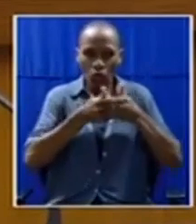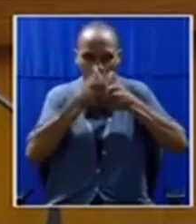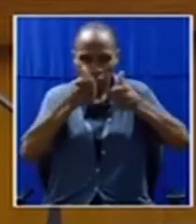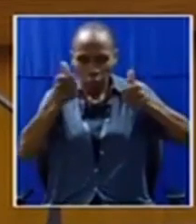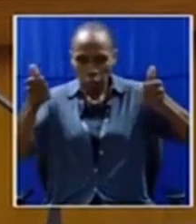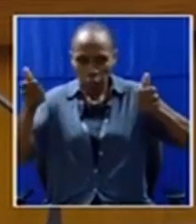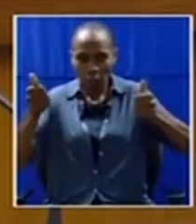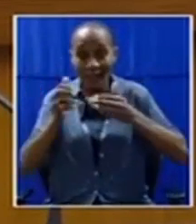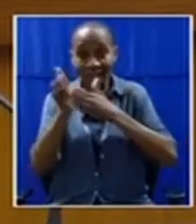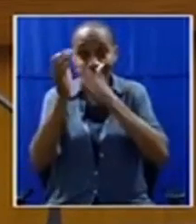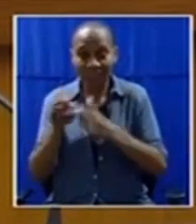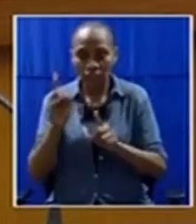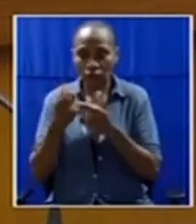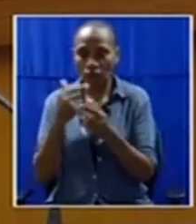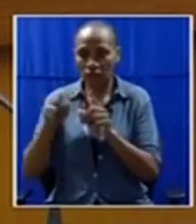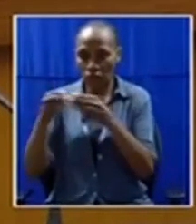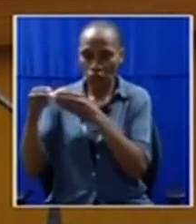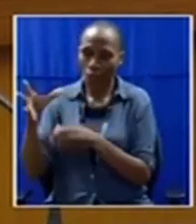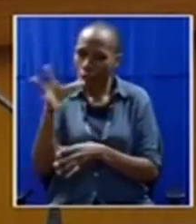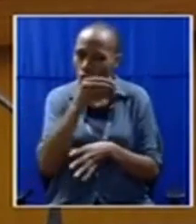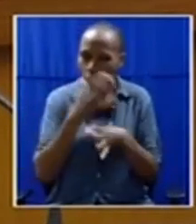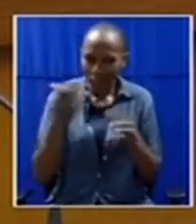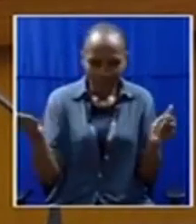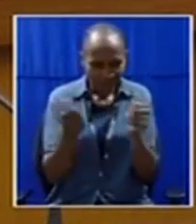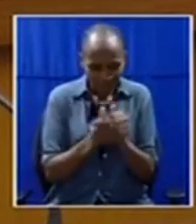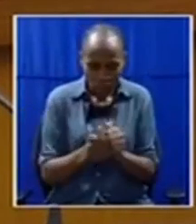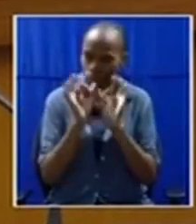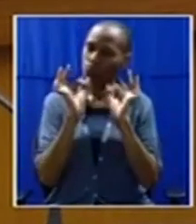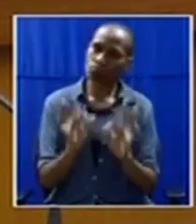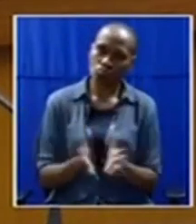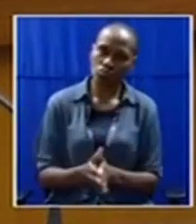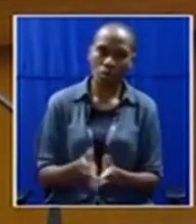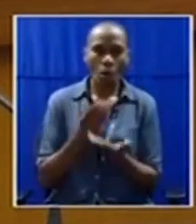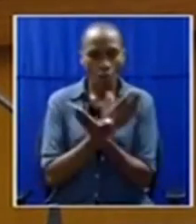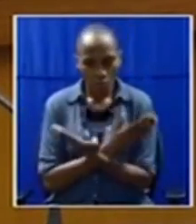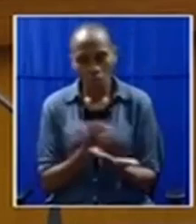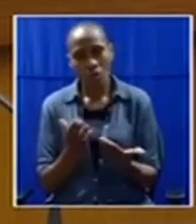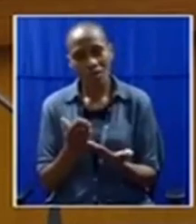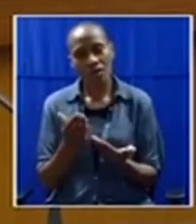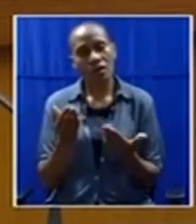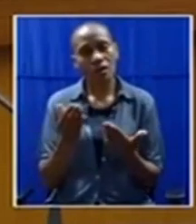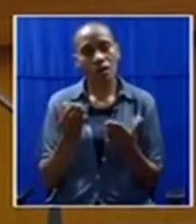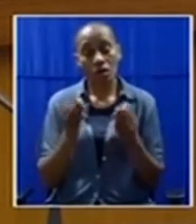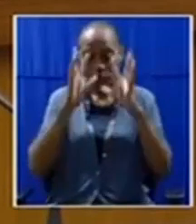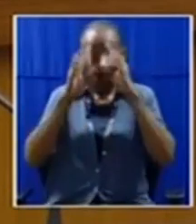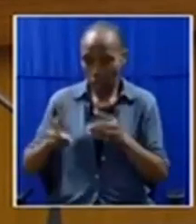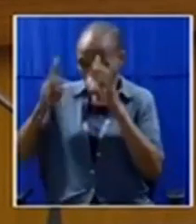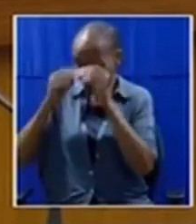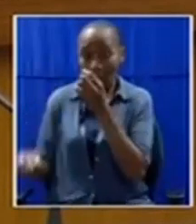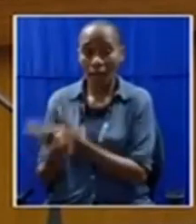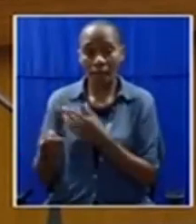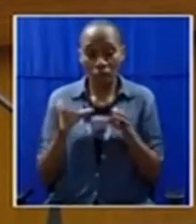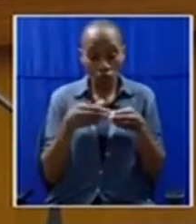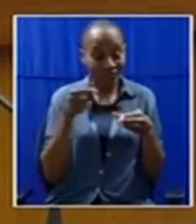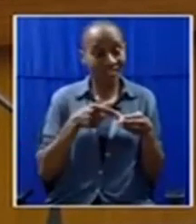their cooperation. Almost all decisions taken in the Programming Committee every Thursday